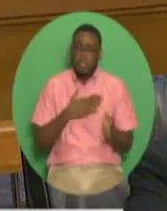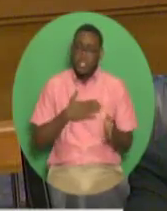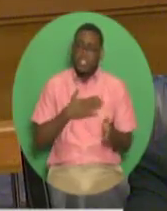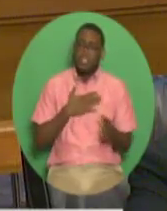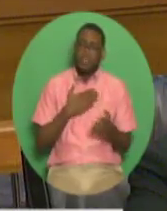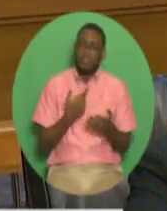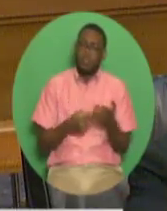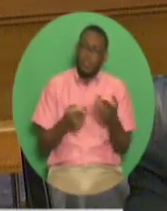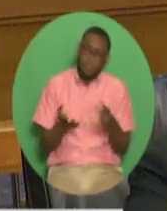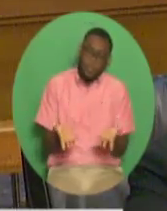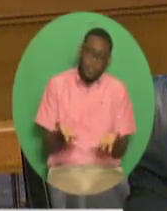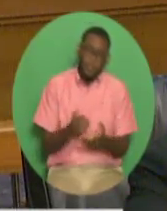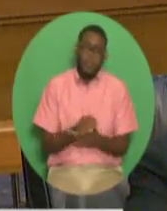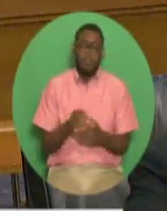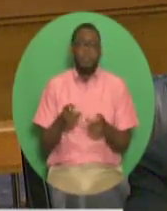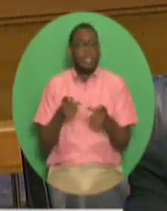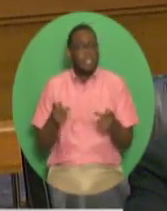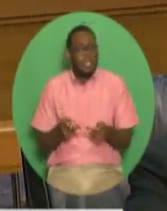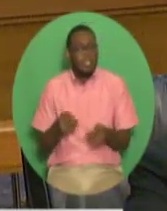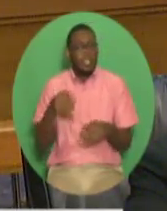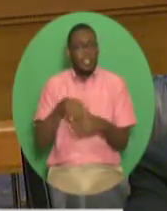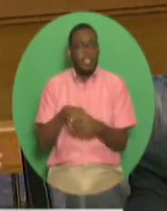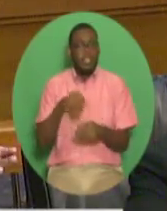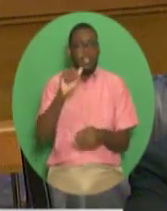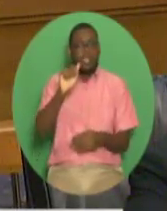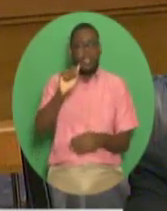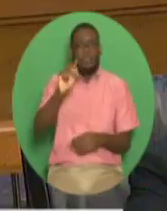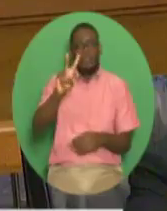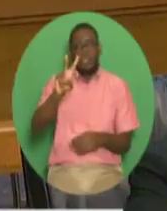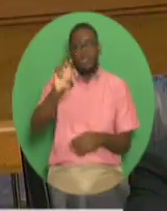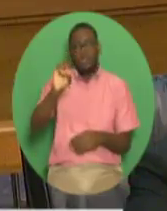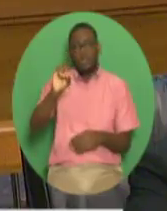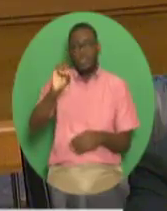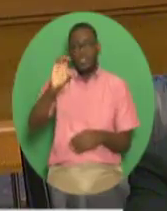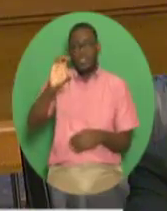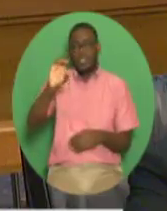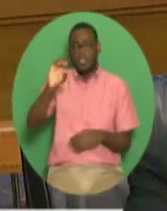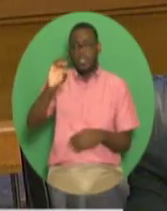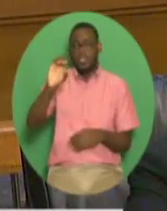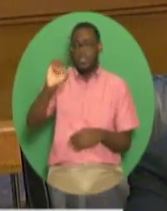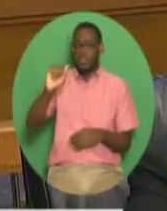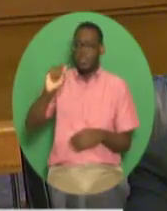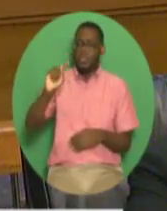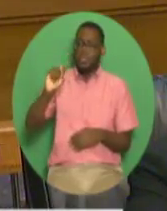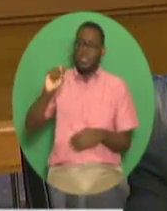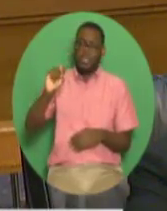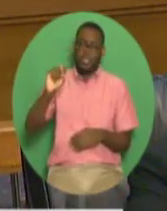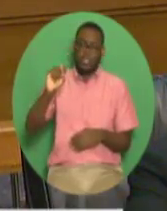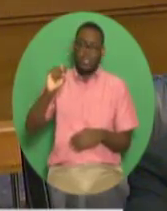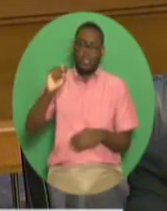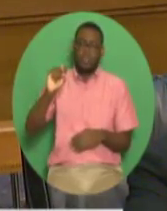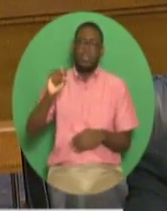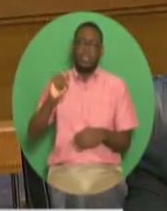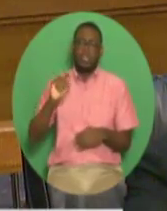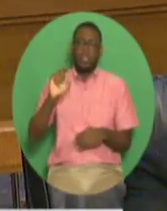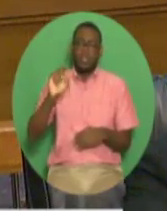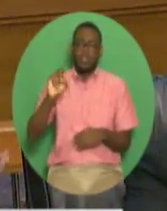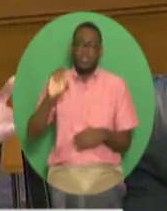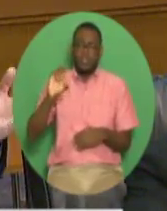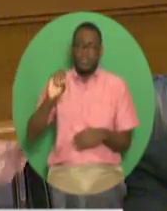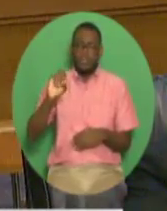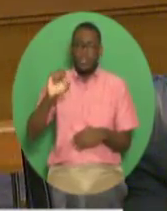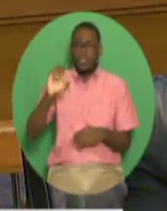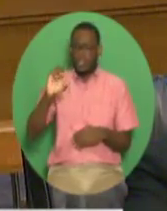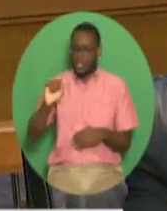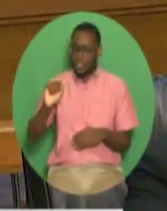Avocat. It's an ECCE center, which may be about, it looks like about 60–70% complete. So maybe we can get an update on that